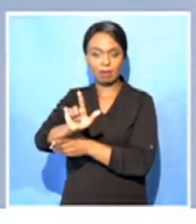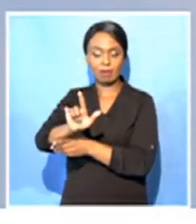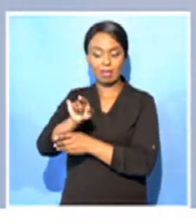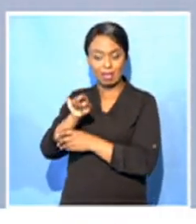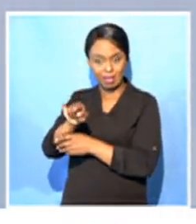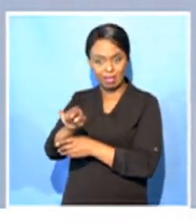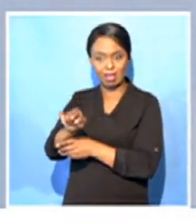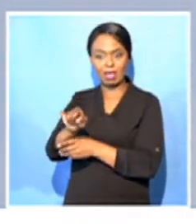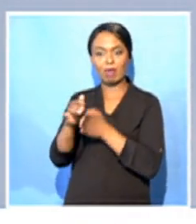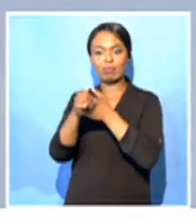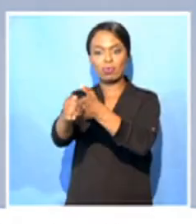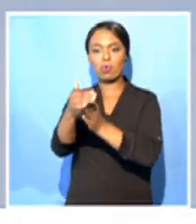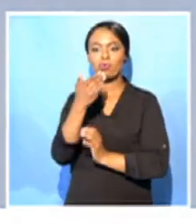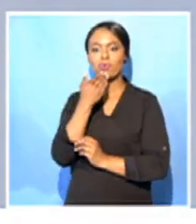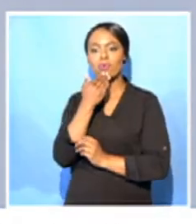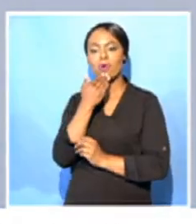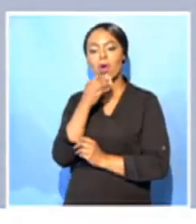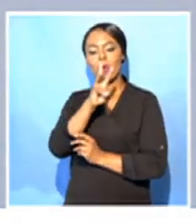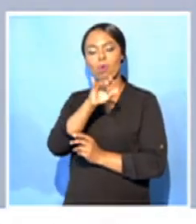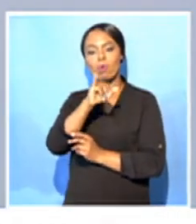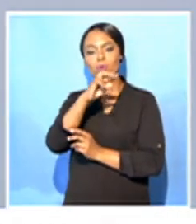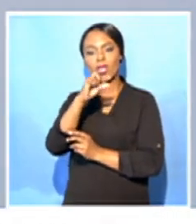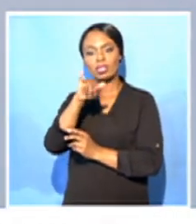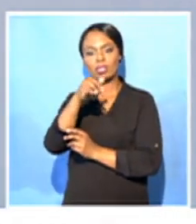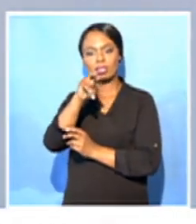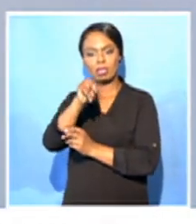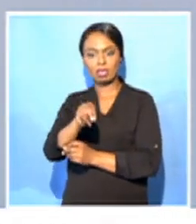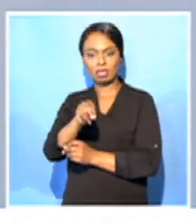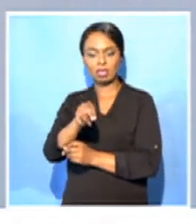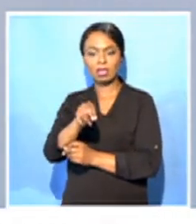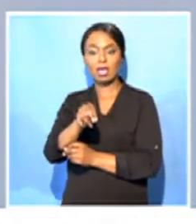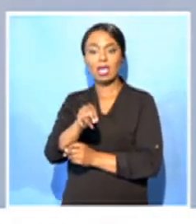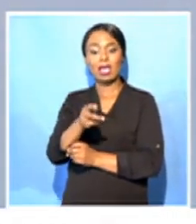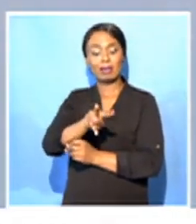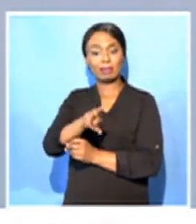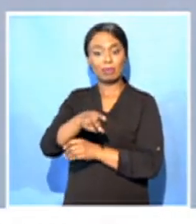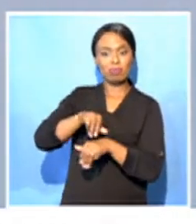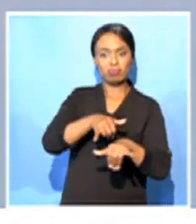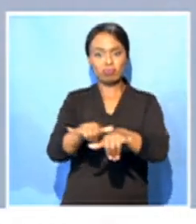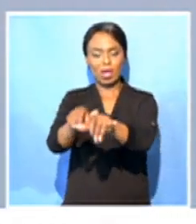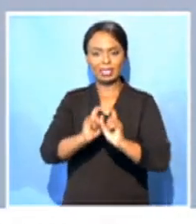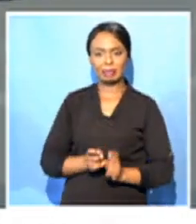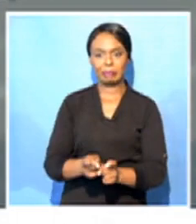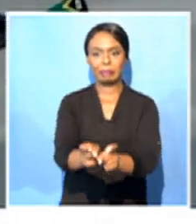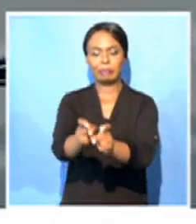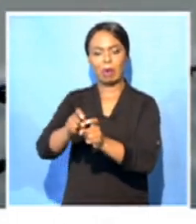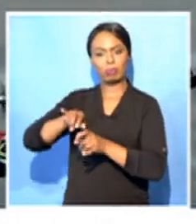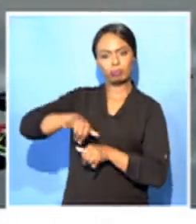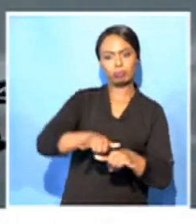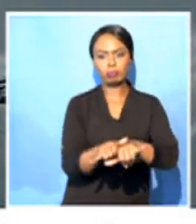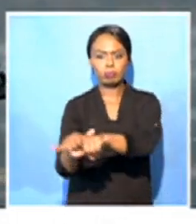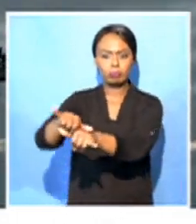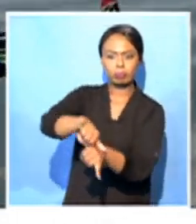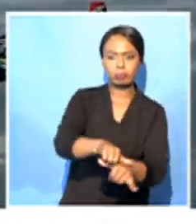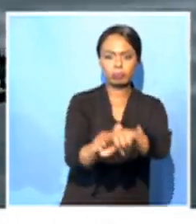is powered by a Pratt & Whitney engine, and the speeds that this crew have flown during this demonstration have